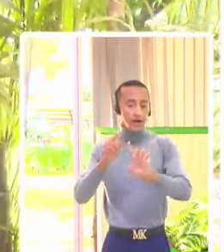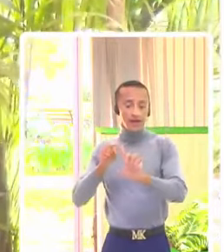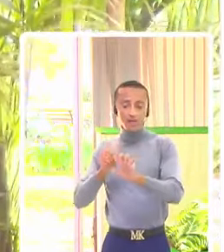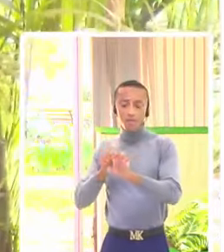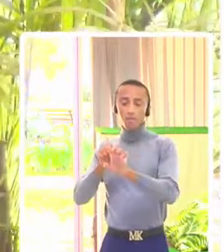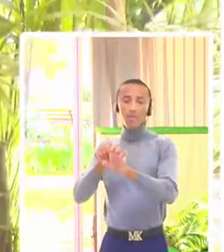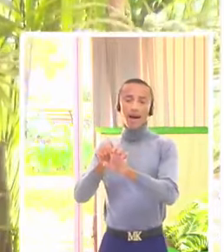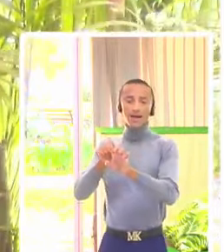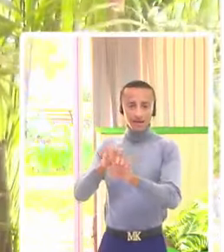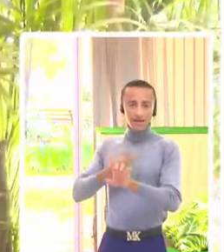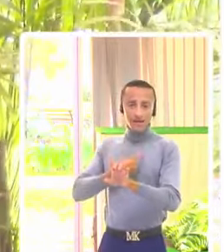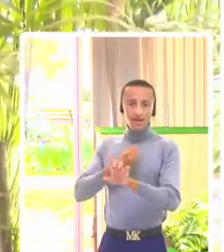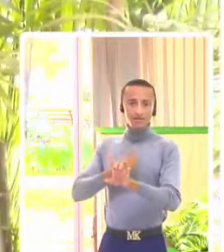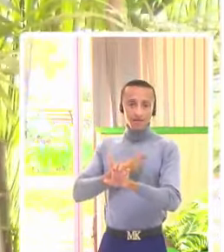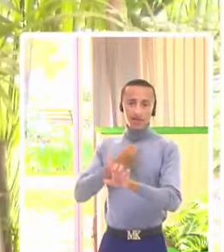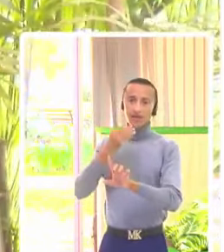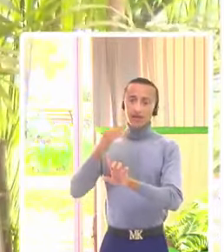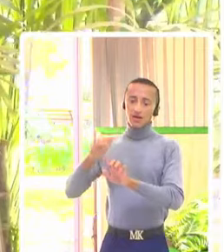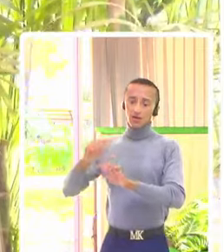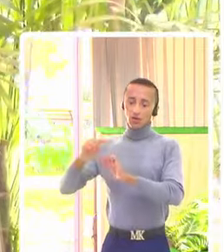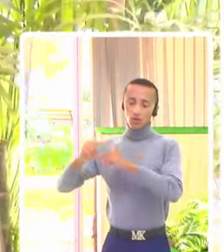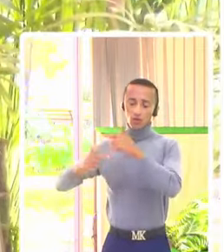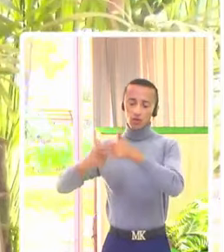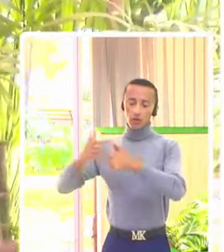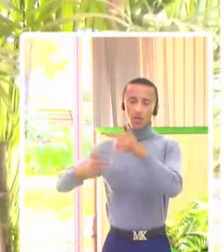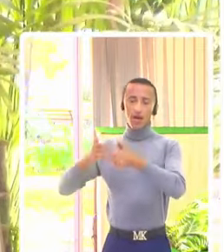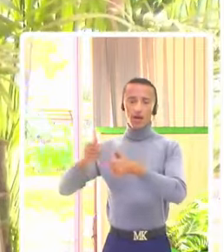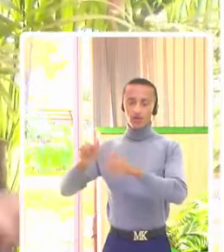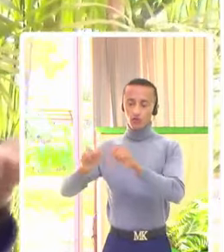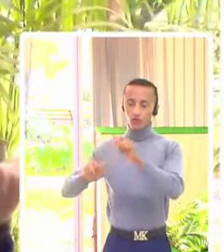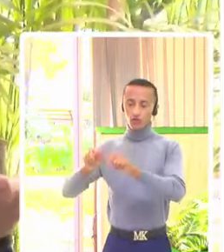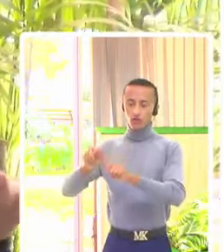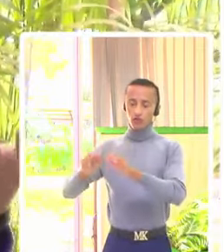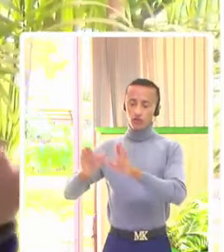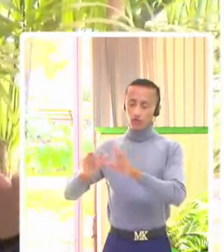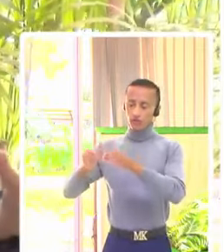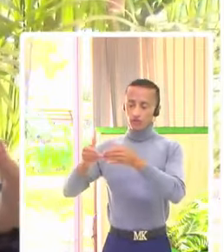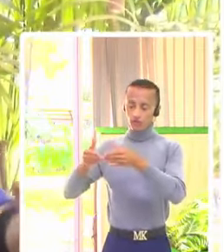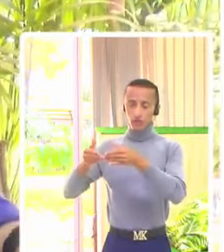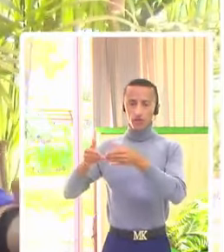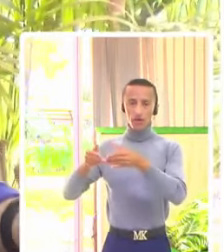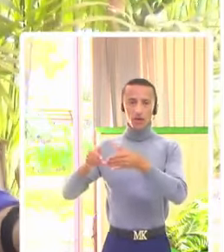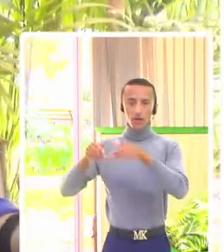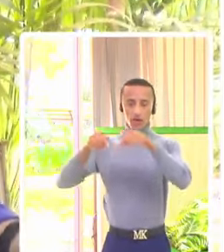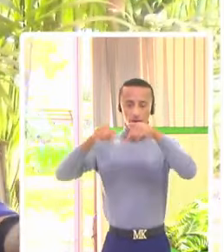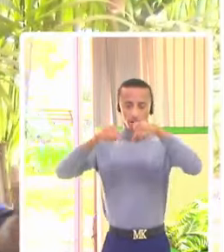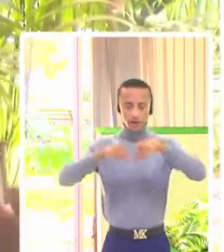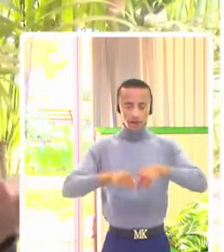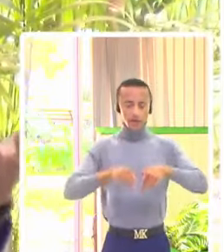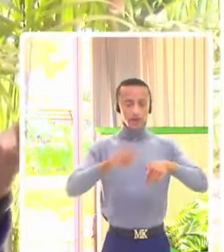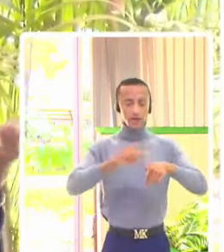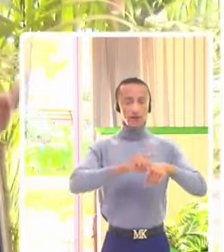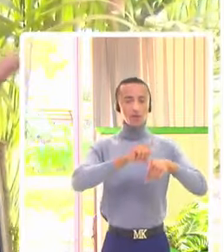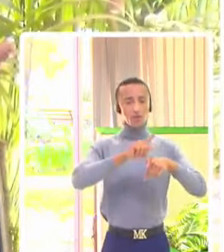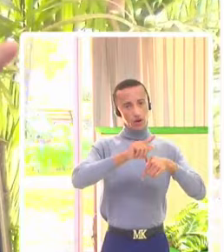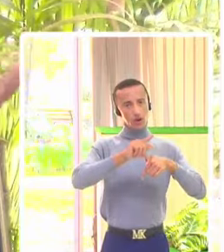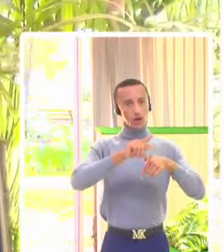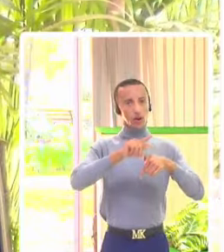We have a virtual school of government here that is based on technology solutions, and